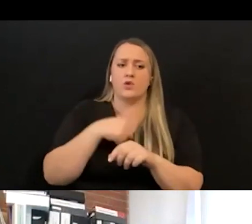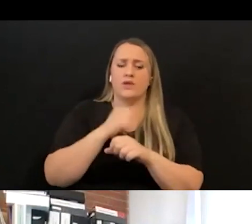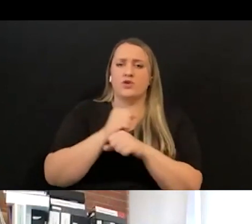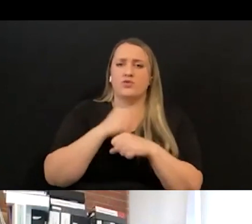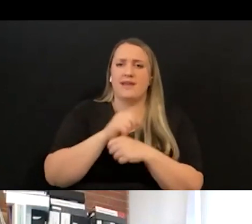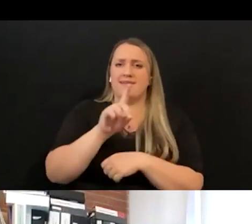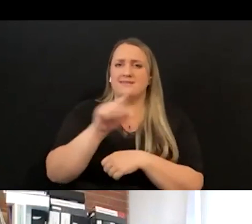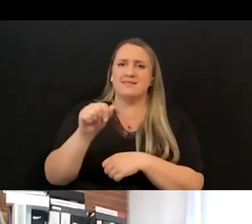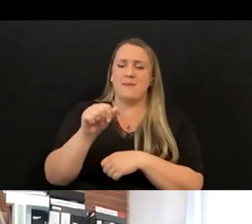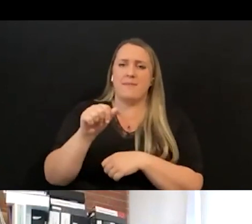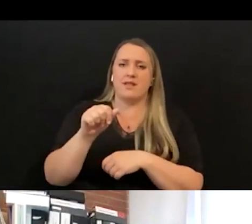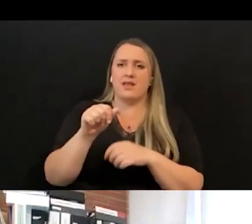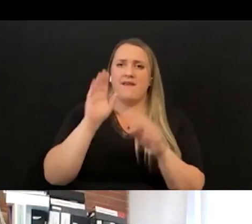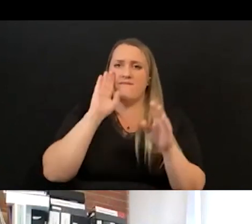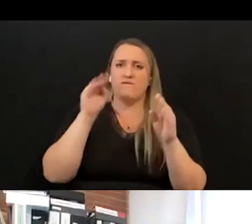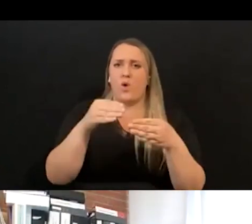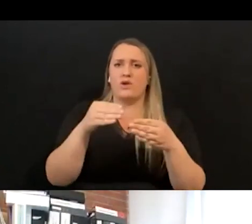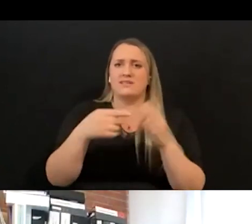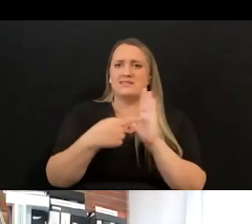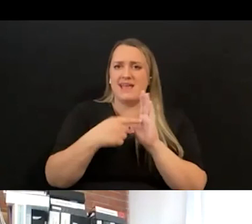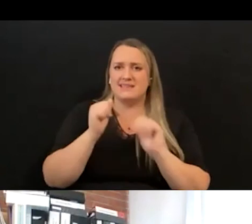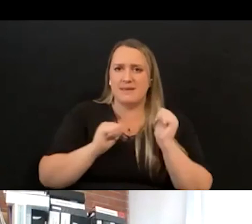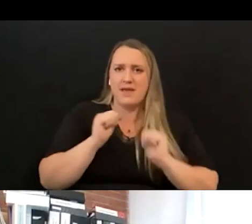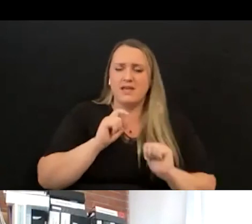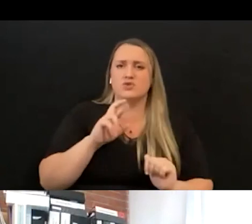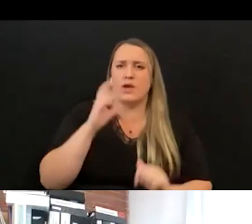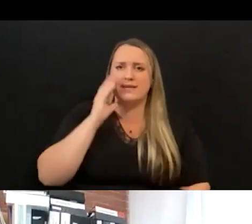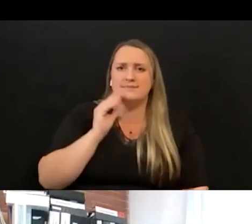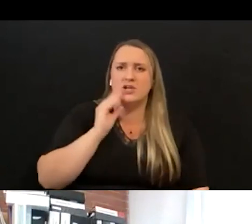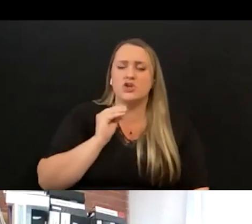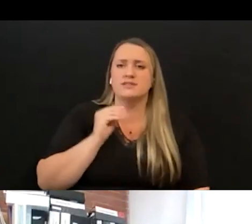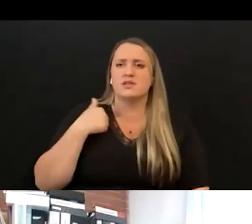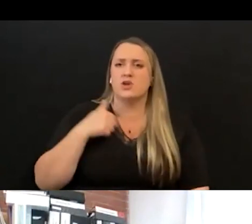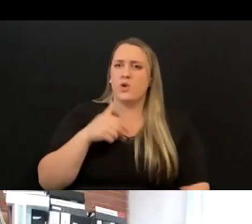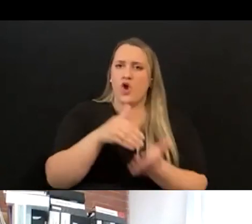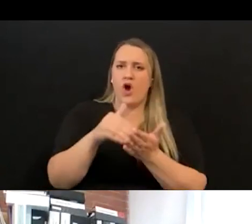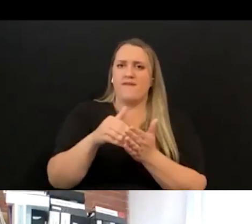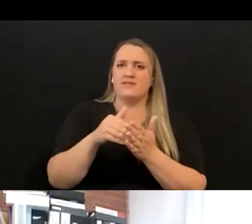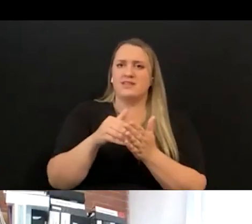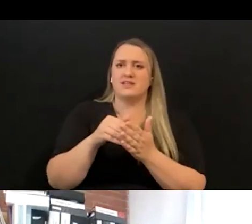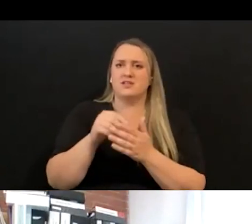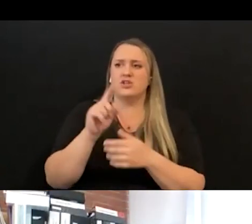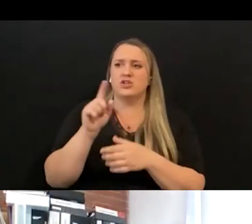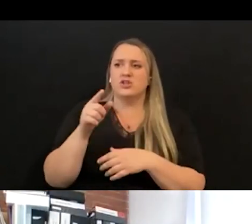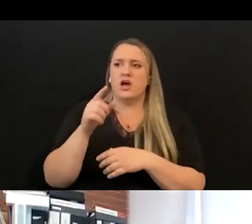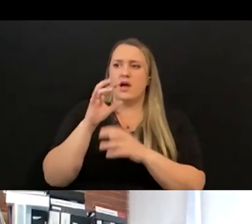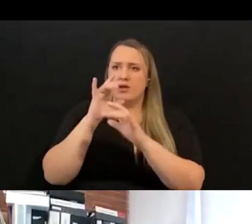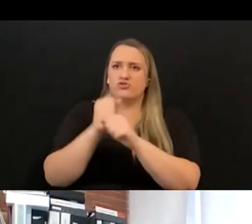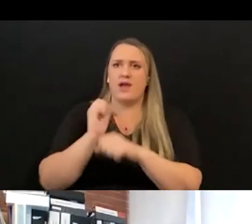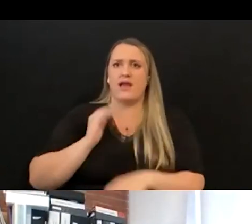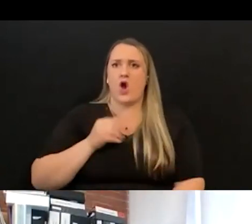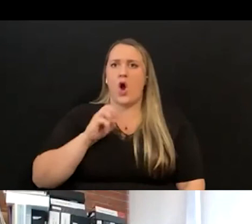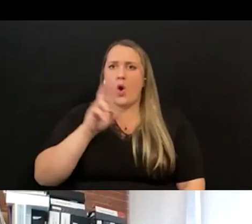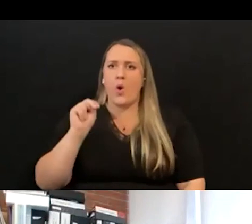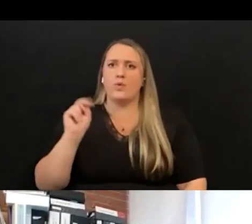disability-focused exhibits or experiences, we often attract our own. So it's really important to be seen and